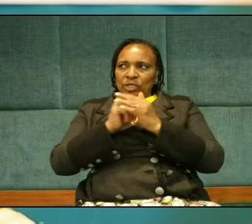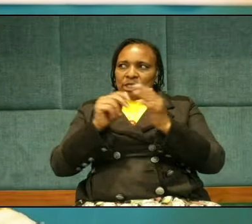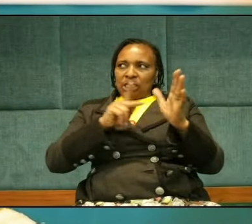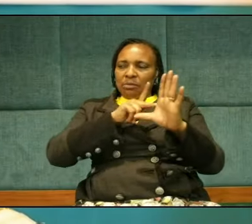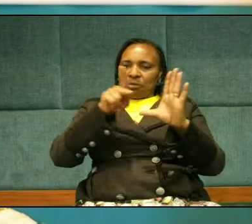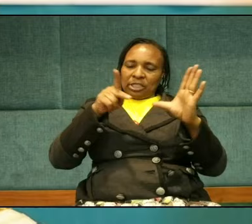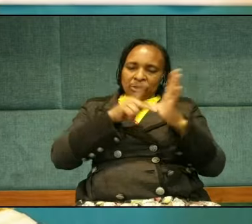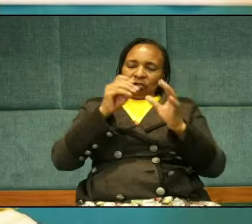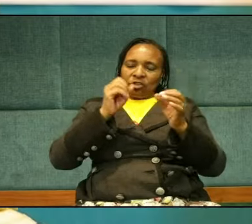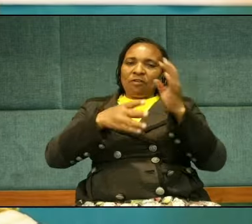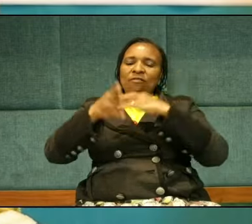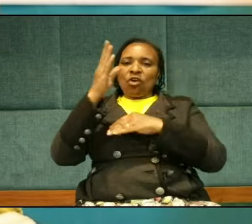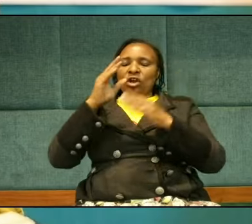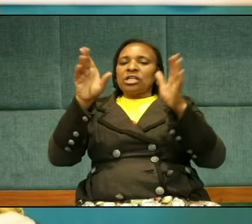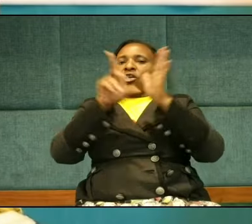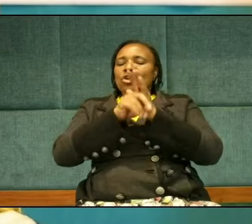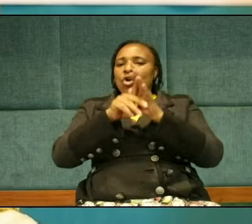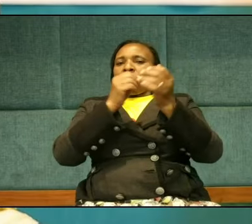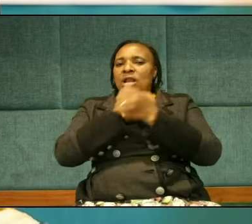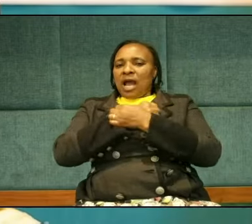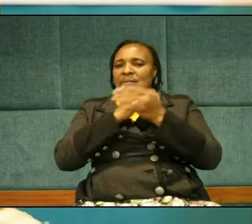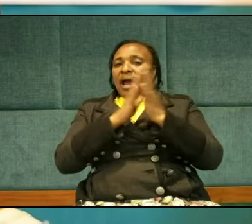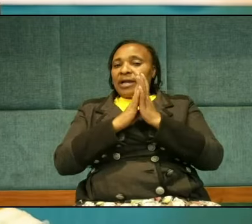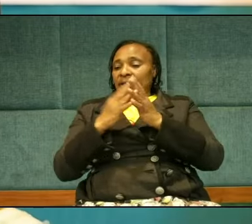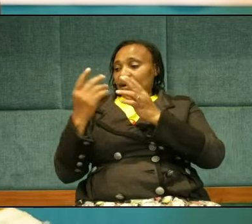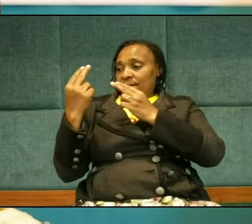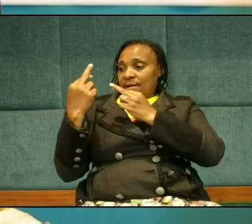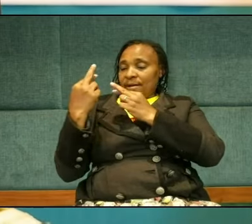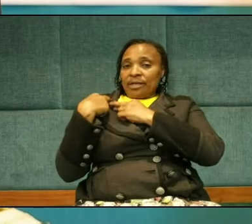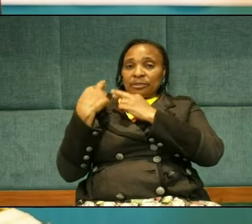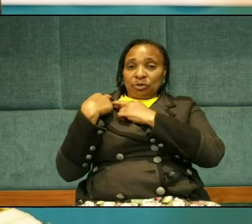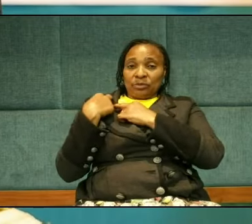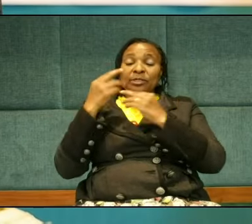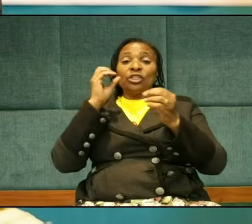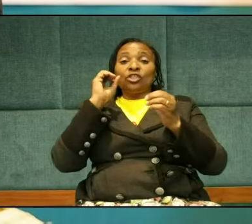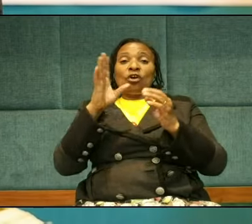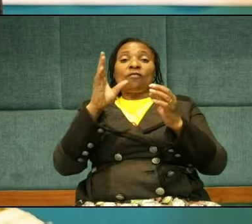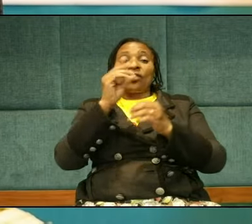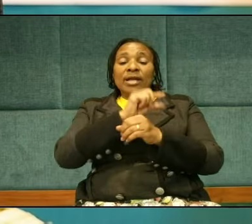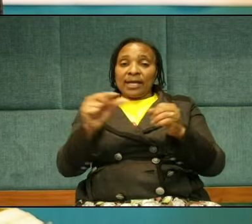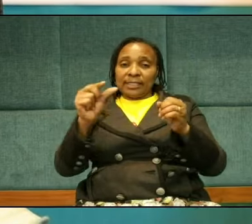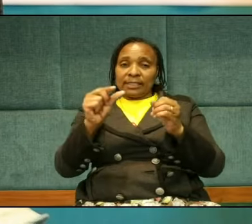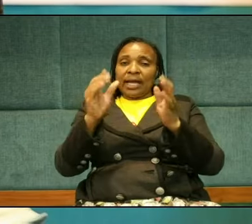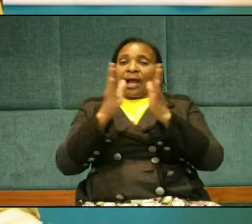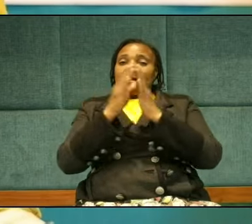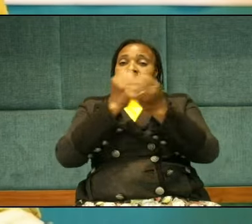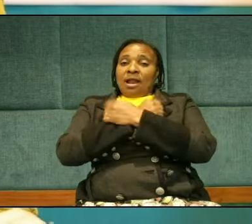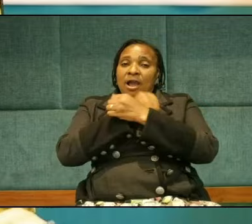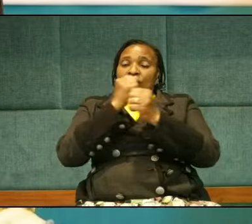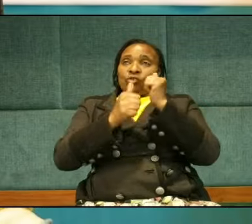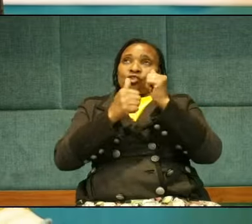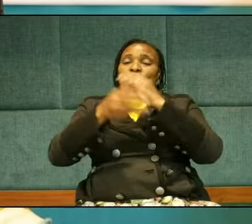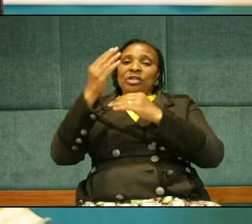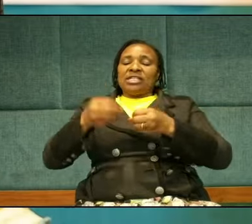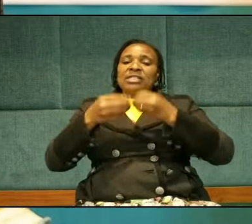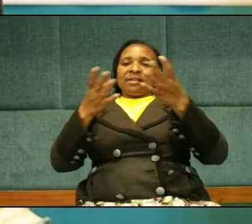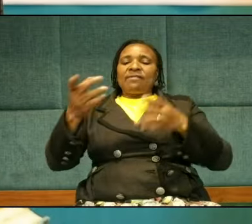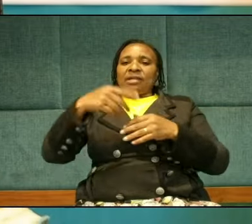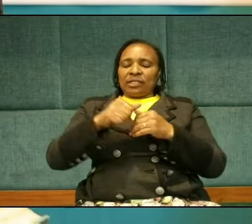of God's law of love in response to grace and the love and love that God has given us.